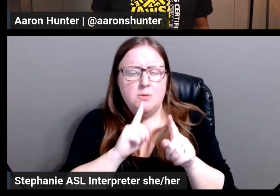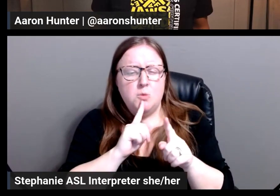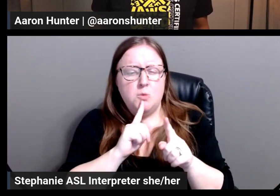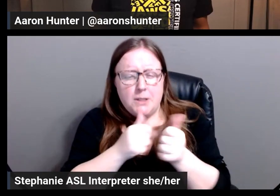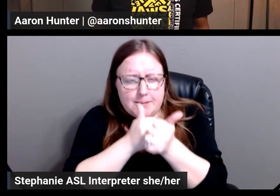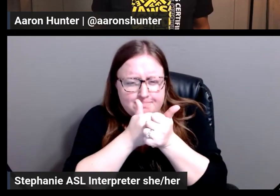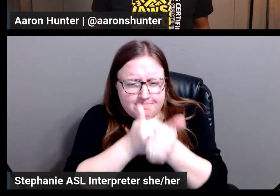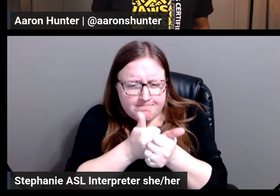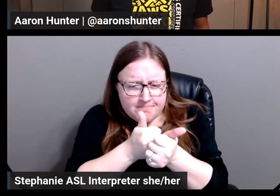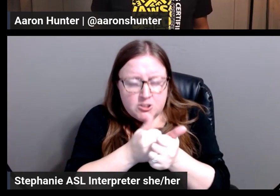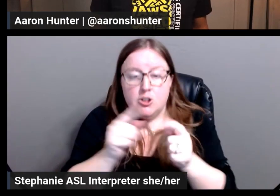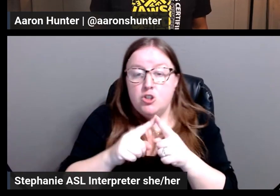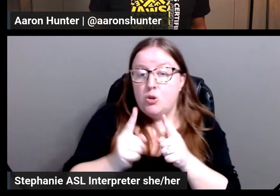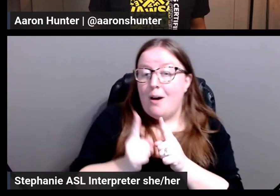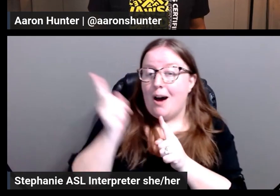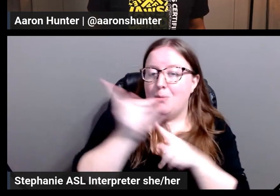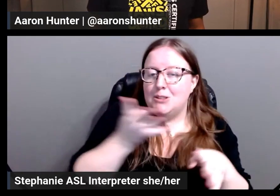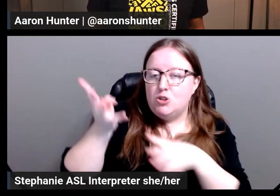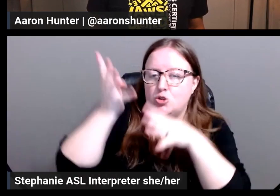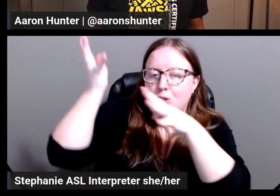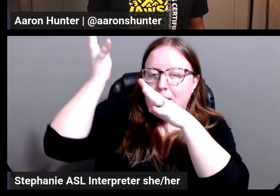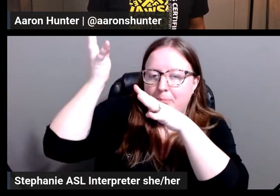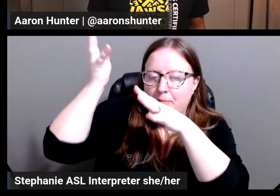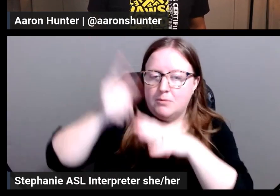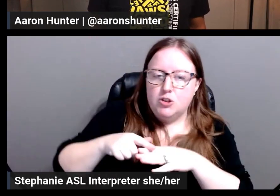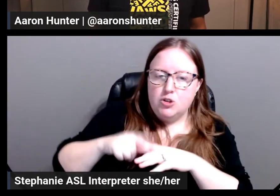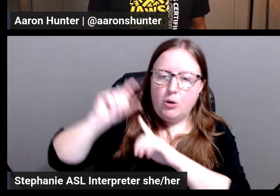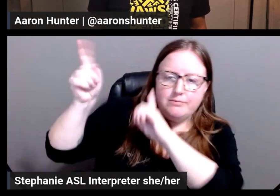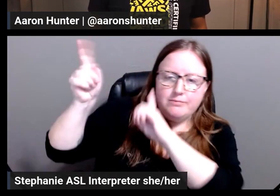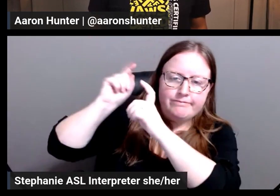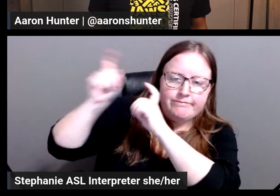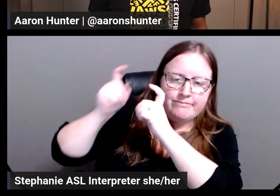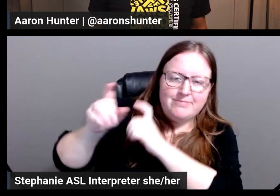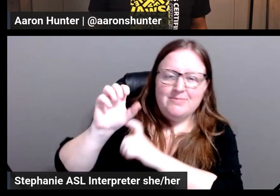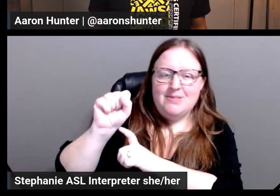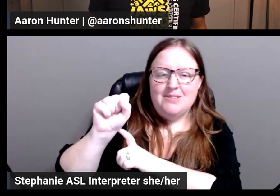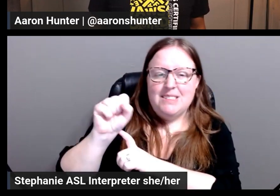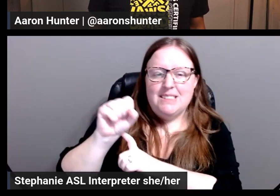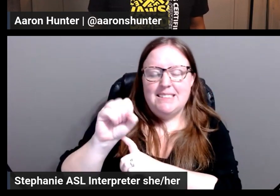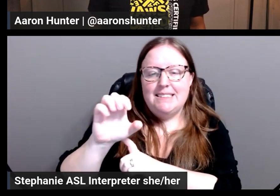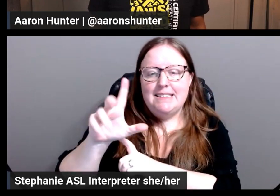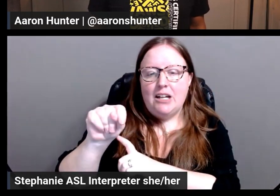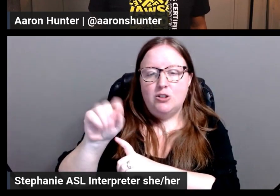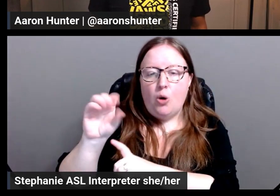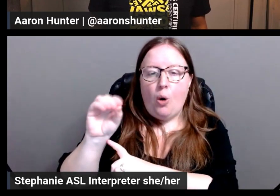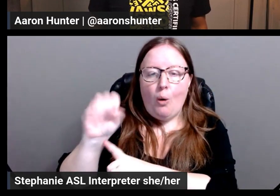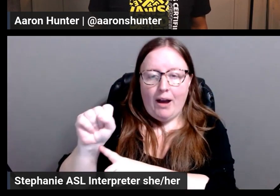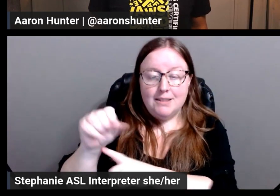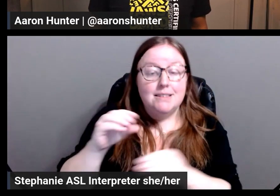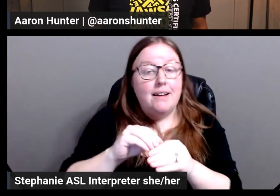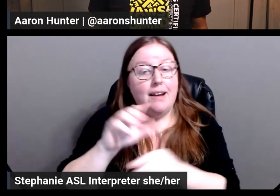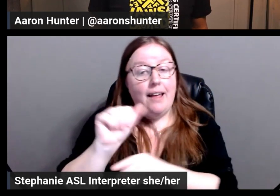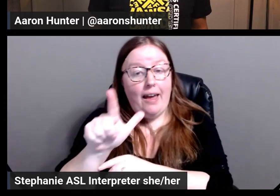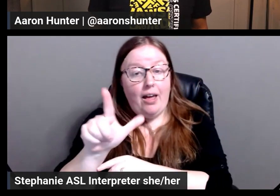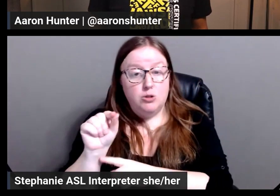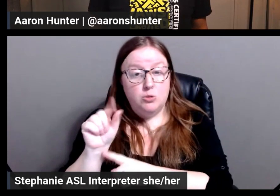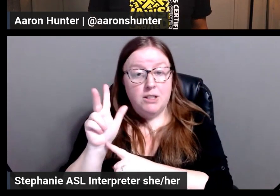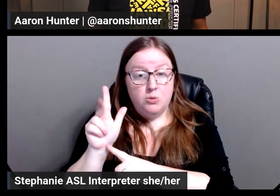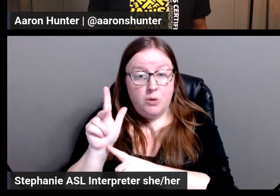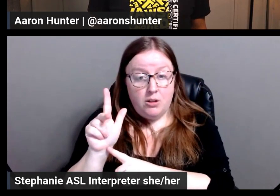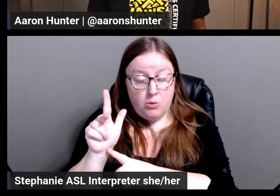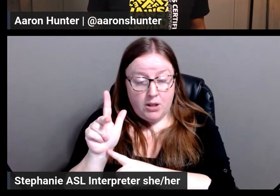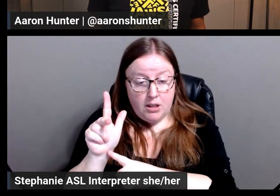an upstream distribution. In the past it was a version of CentOS or something along those lines, and in AL 2023